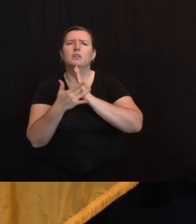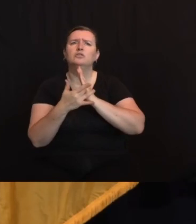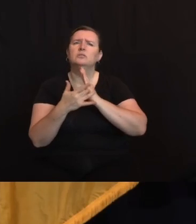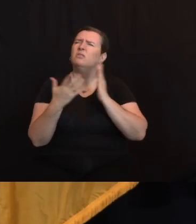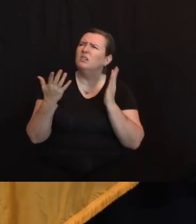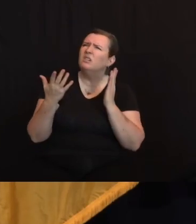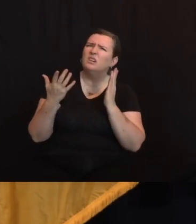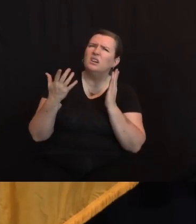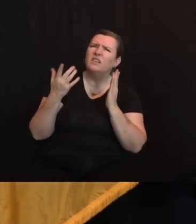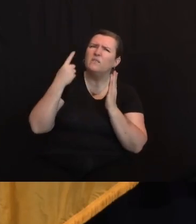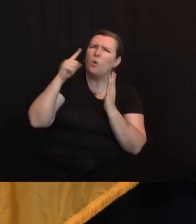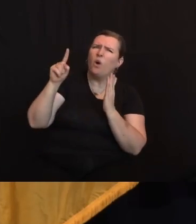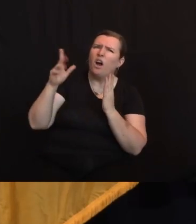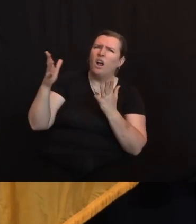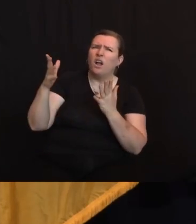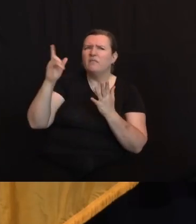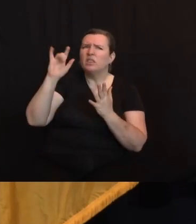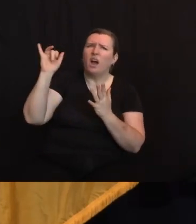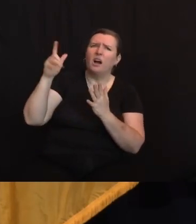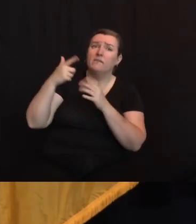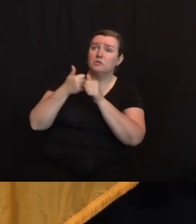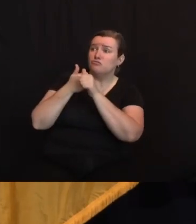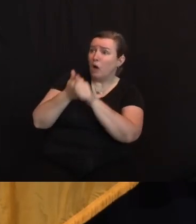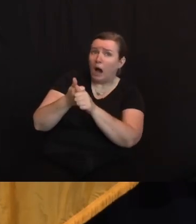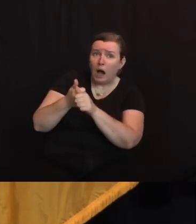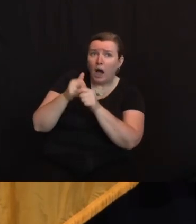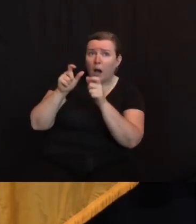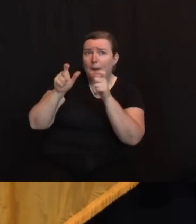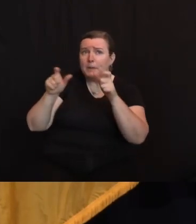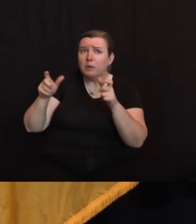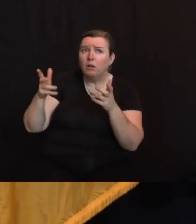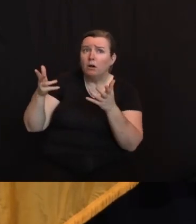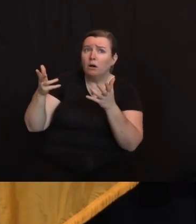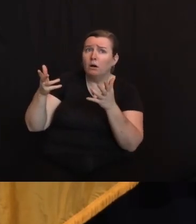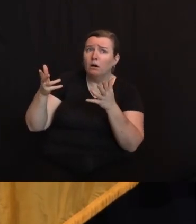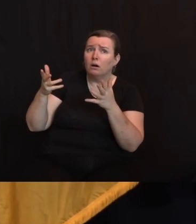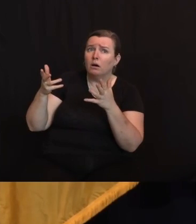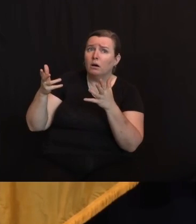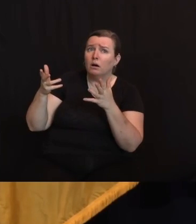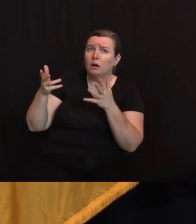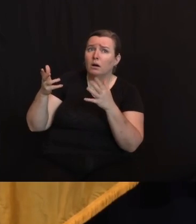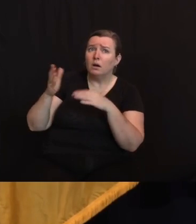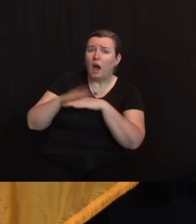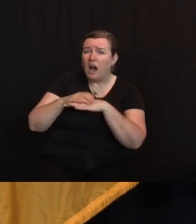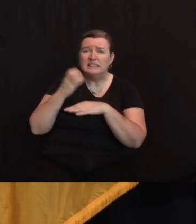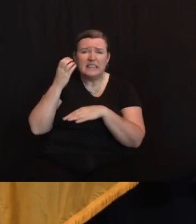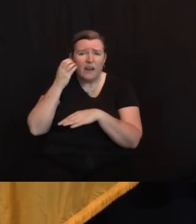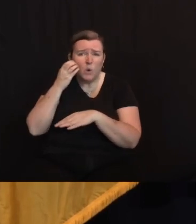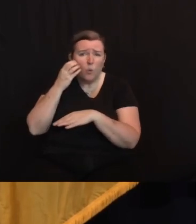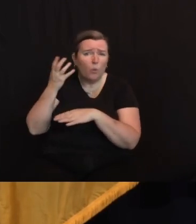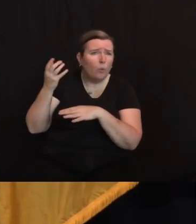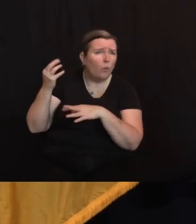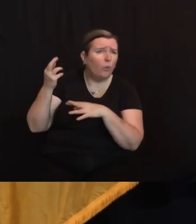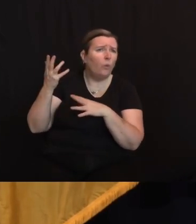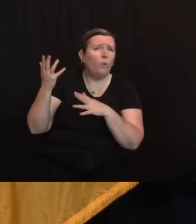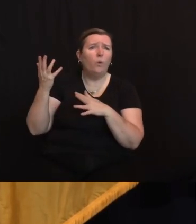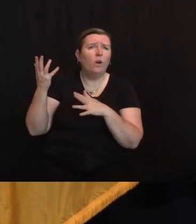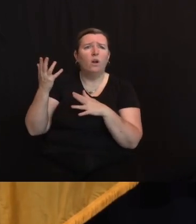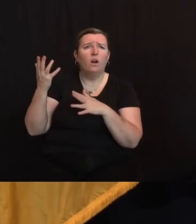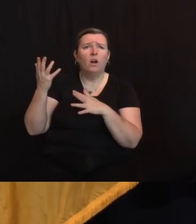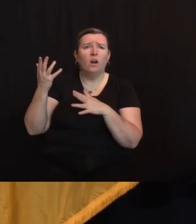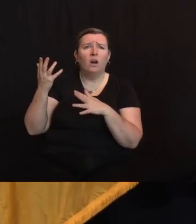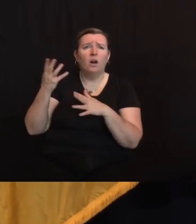more? And would that involve tracking people with or without using their cell phones? And for both yourself and the governor, I'd like to find out how a